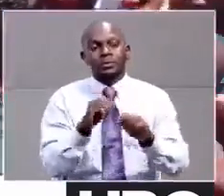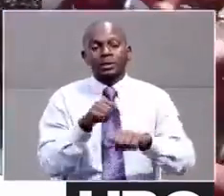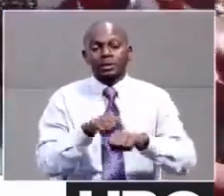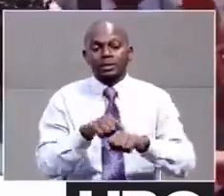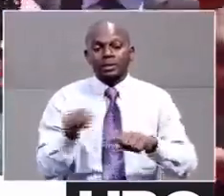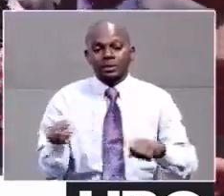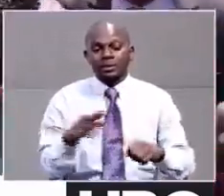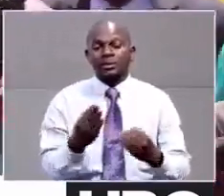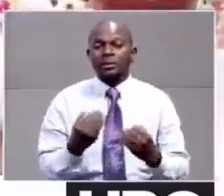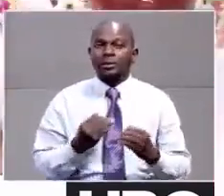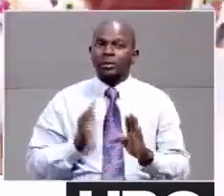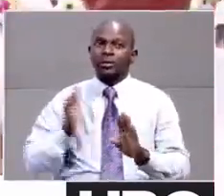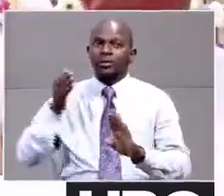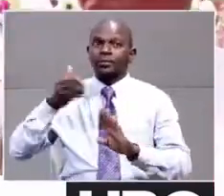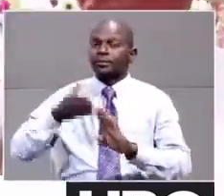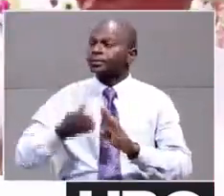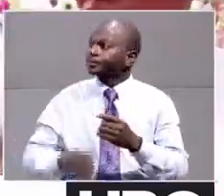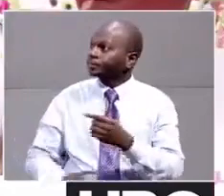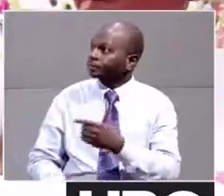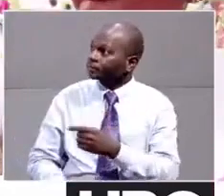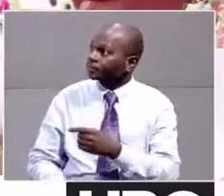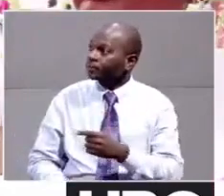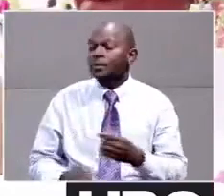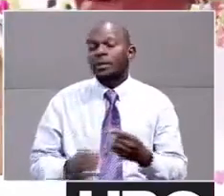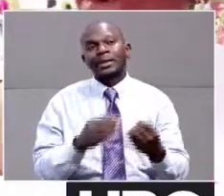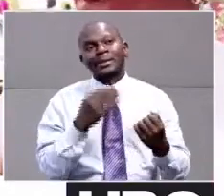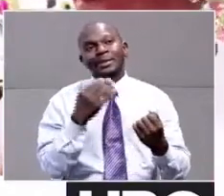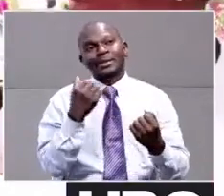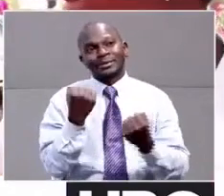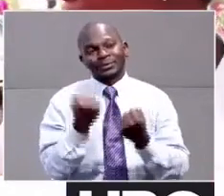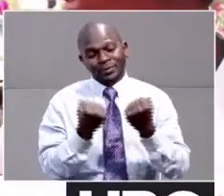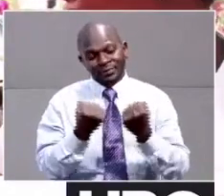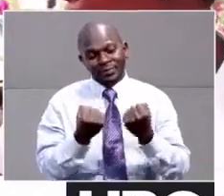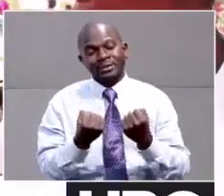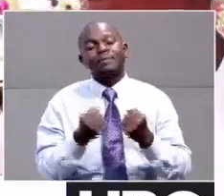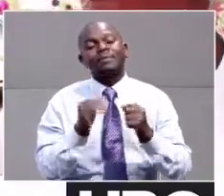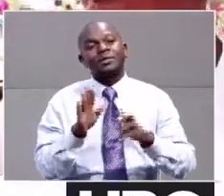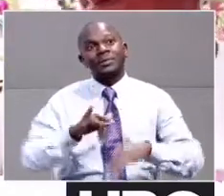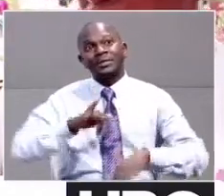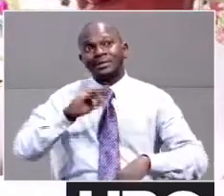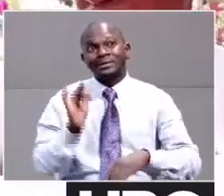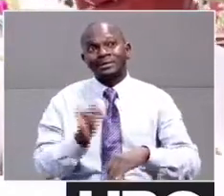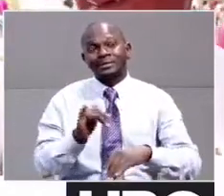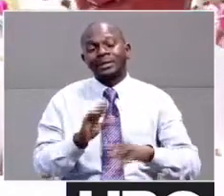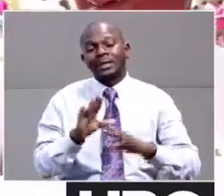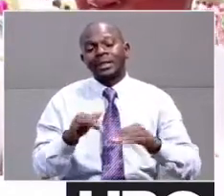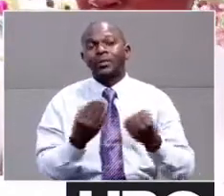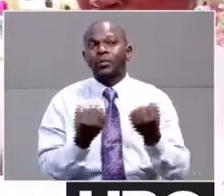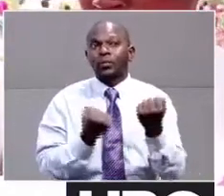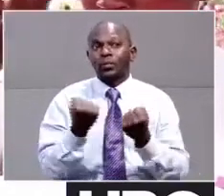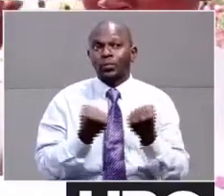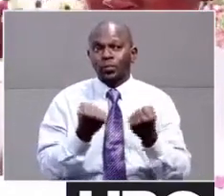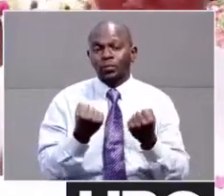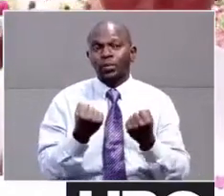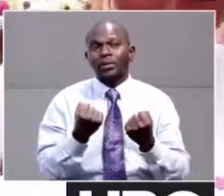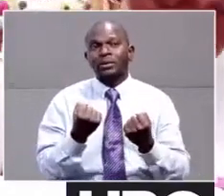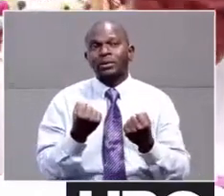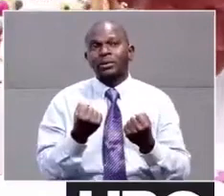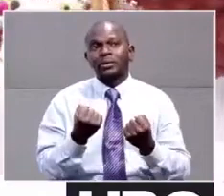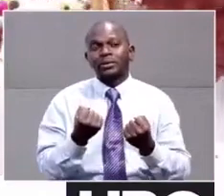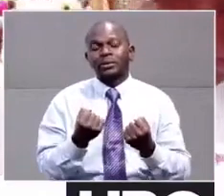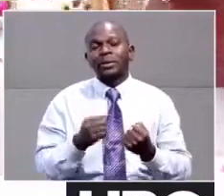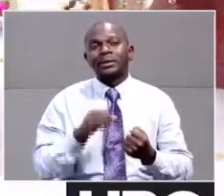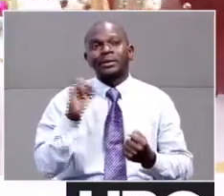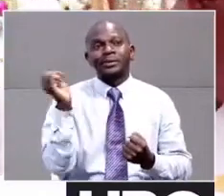during the time of referrals. Ambulance drivers should be sensitized on how to drive these vehicles, especially on the